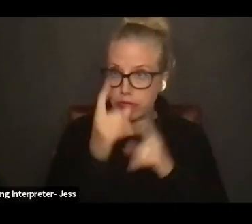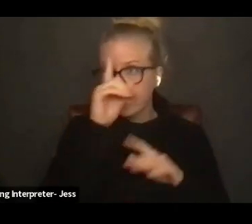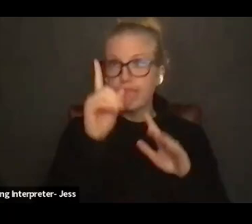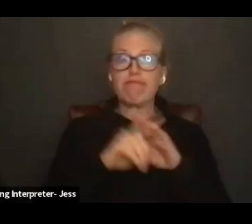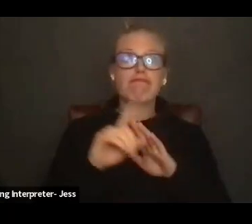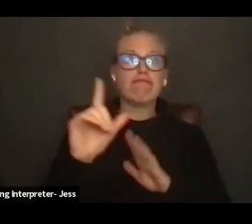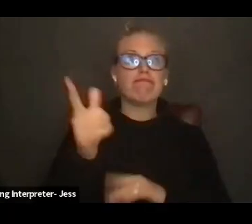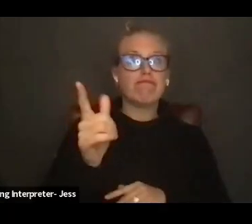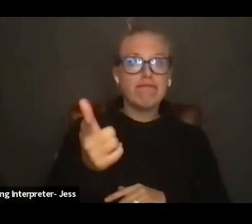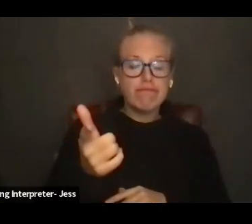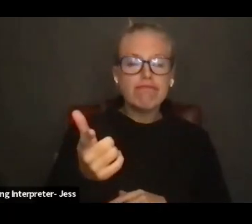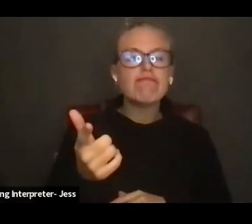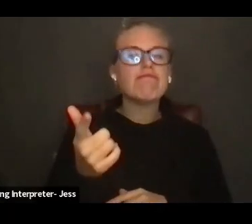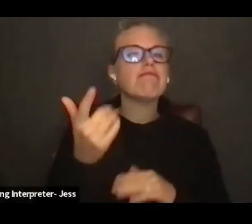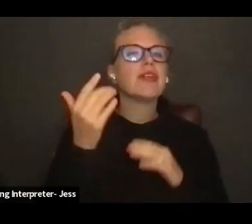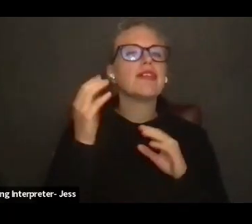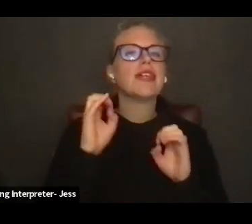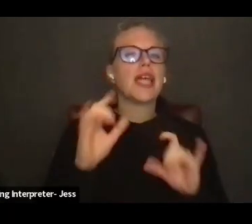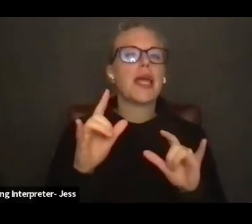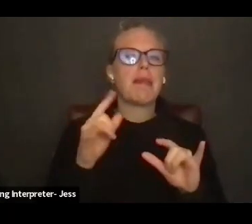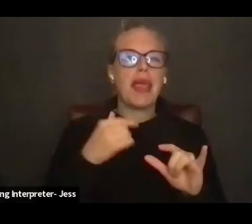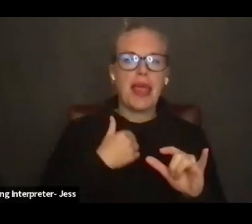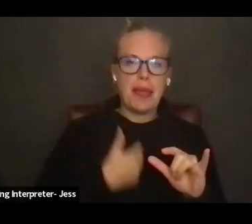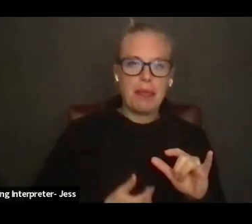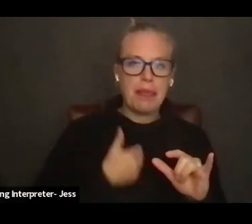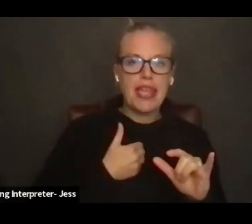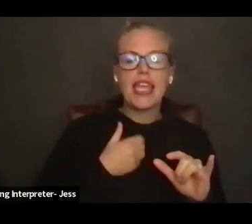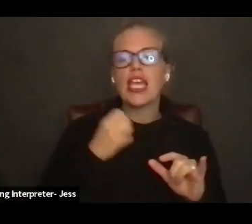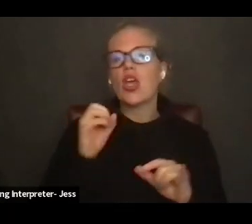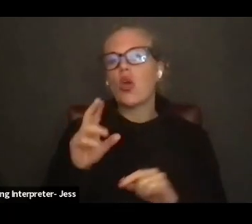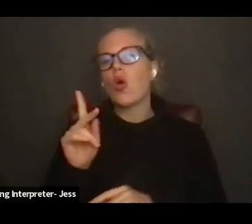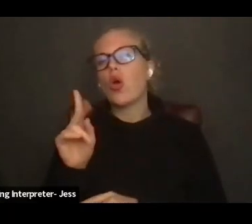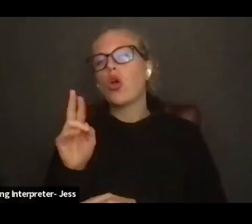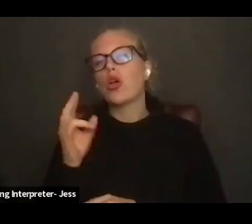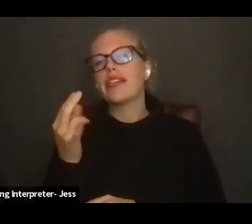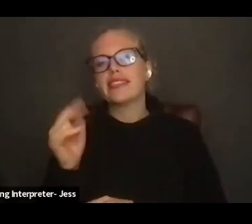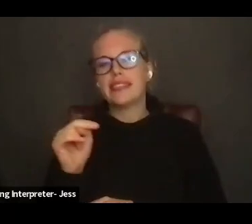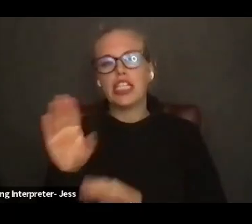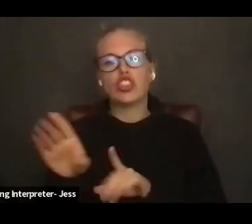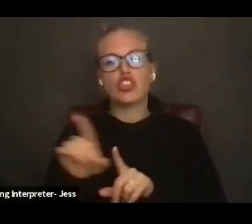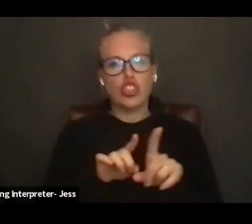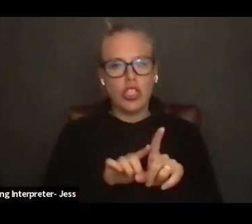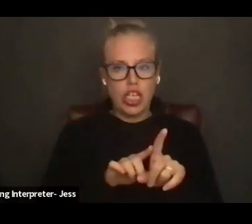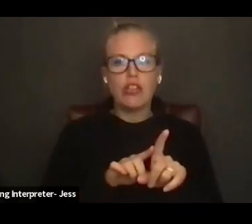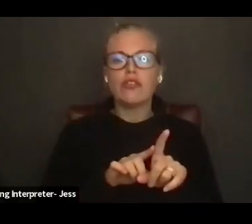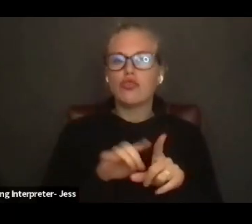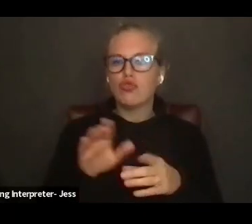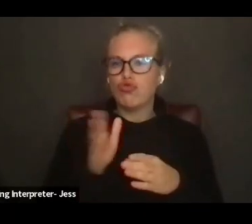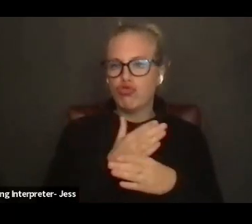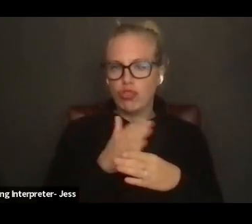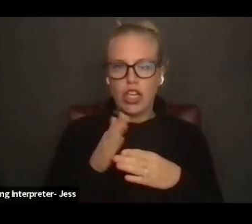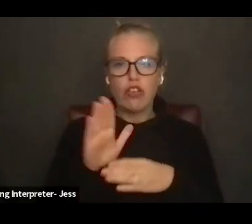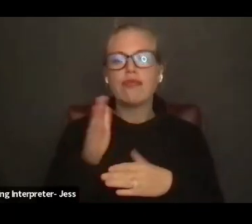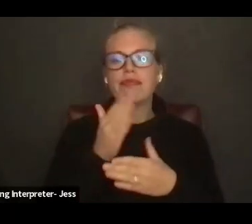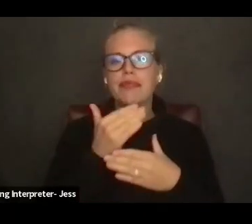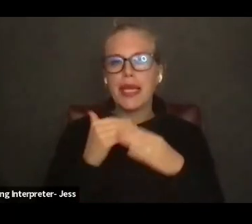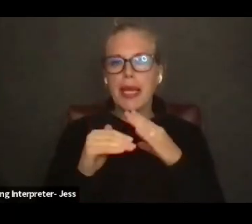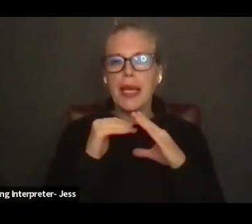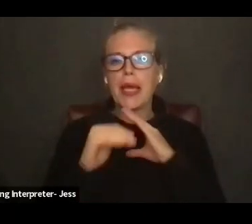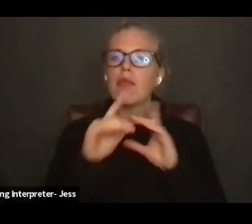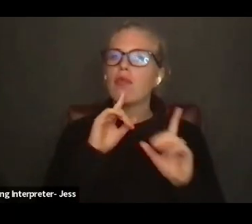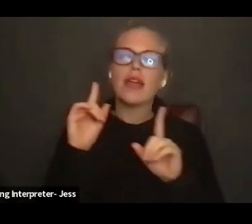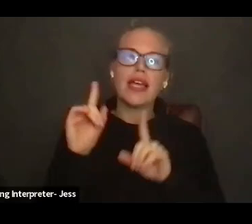think of later, feel free to email me or Kristen put her email in there as well, but we'll make sure that we get you the answer to